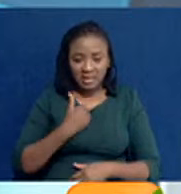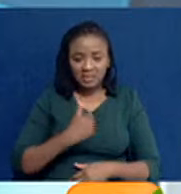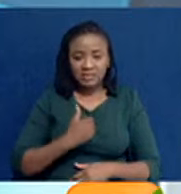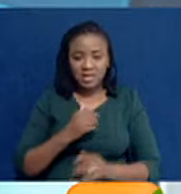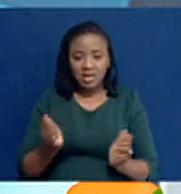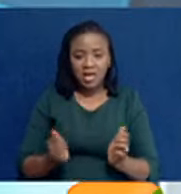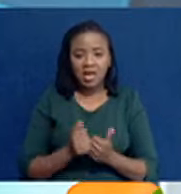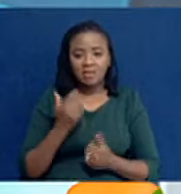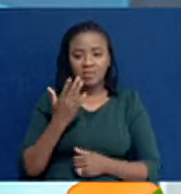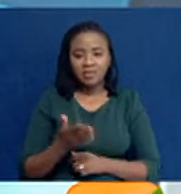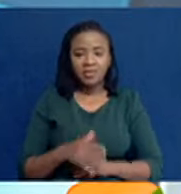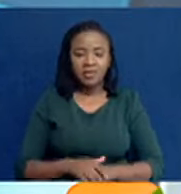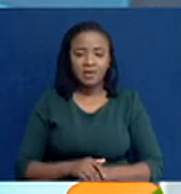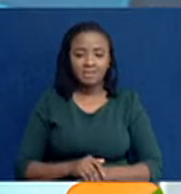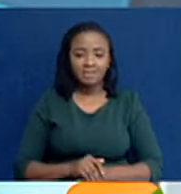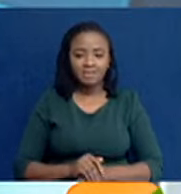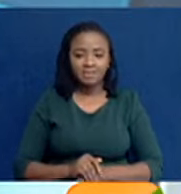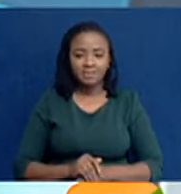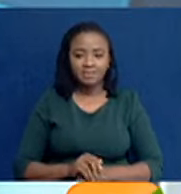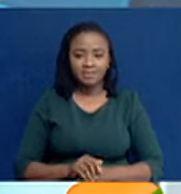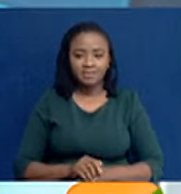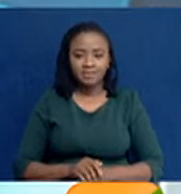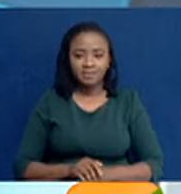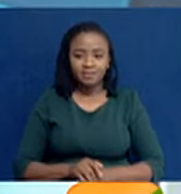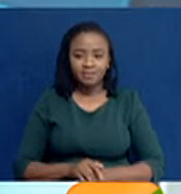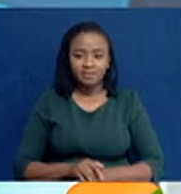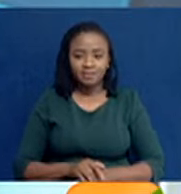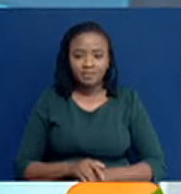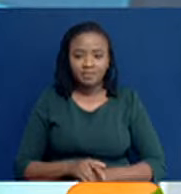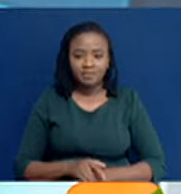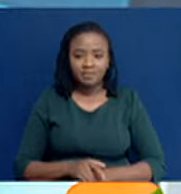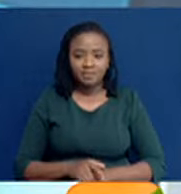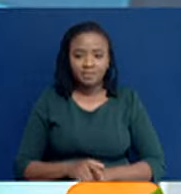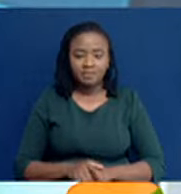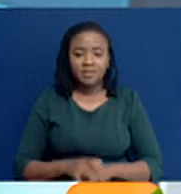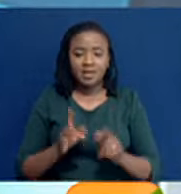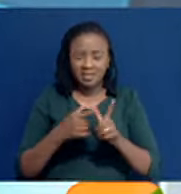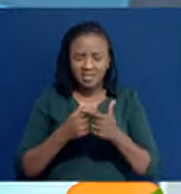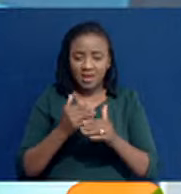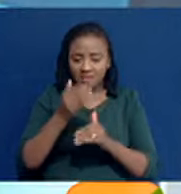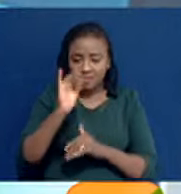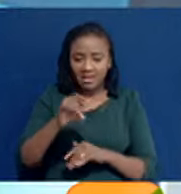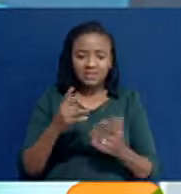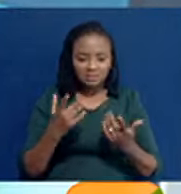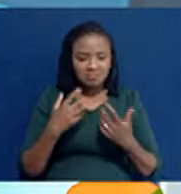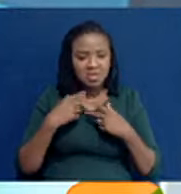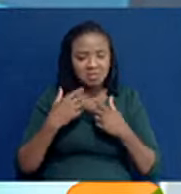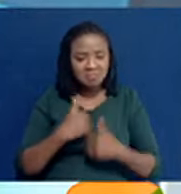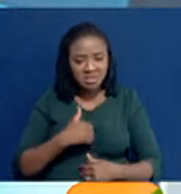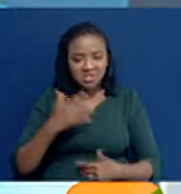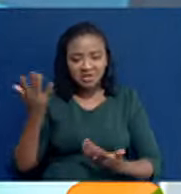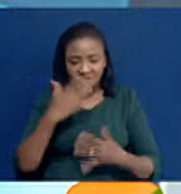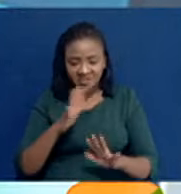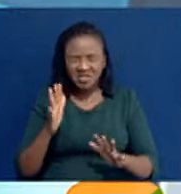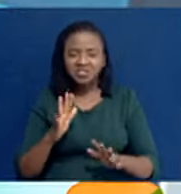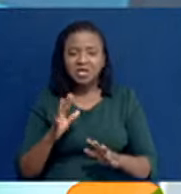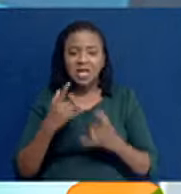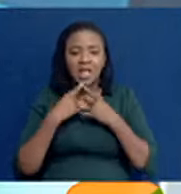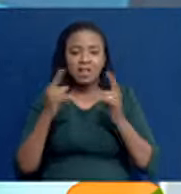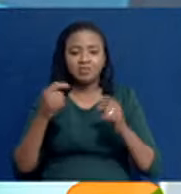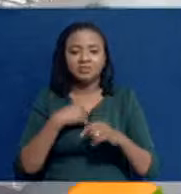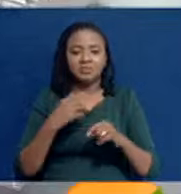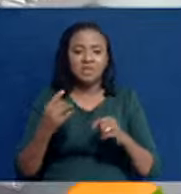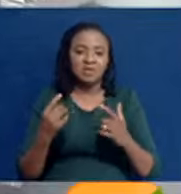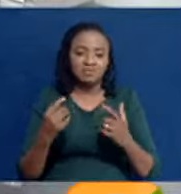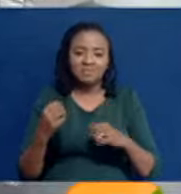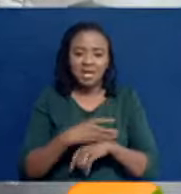cancer cells. There were none, and I was declared cancer free. So the lesson is